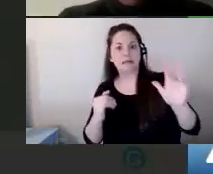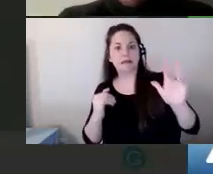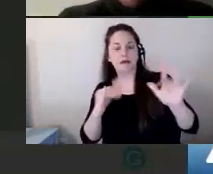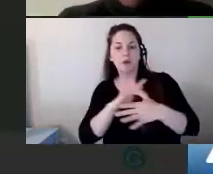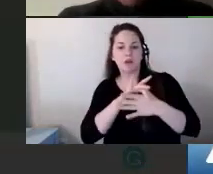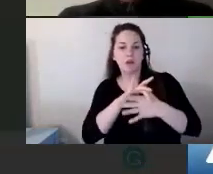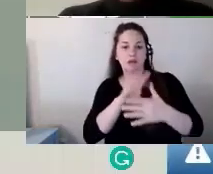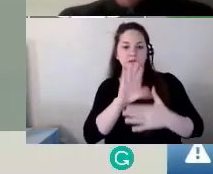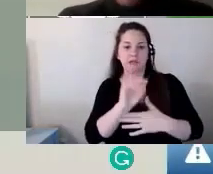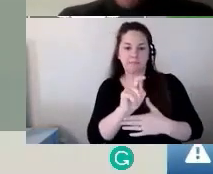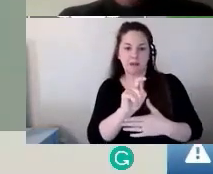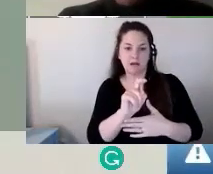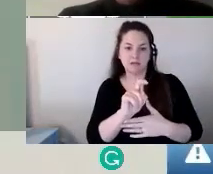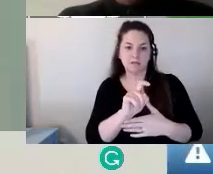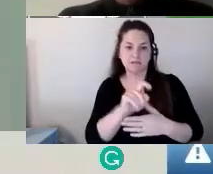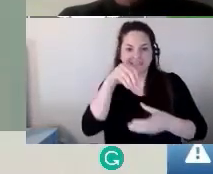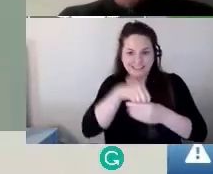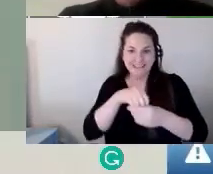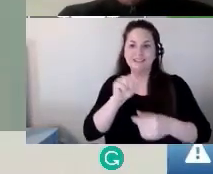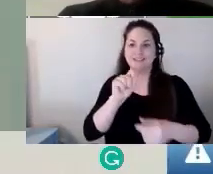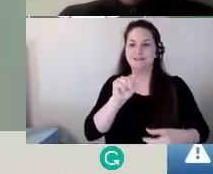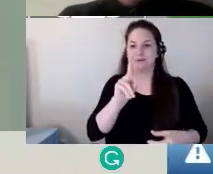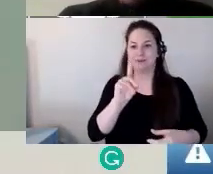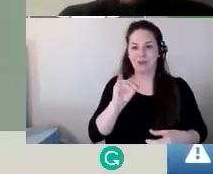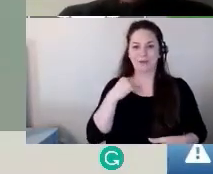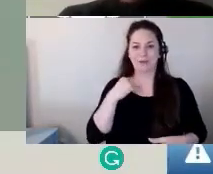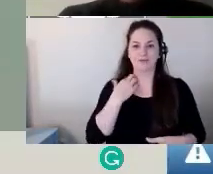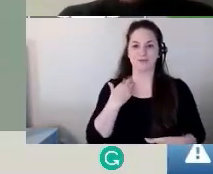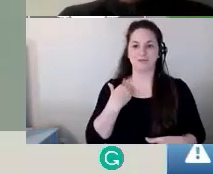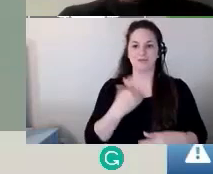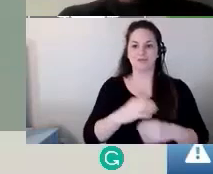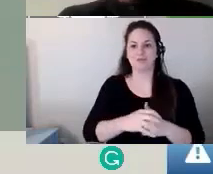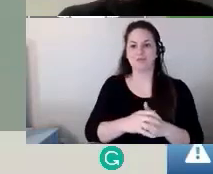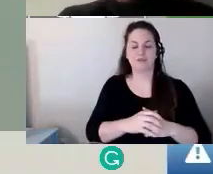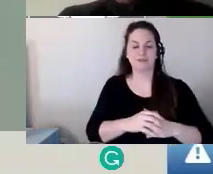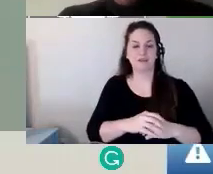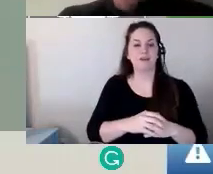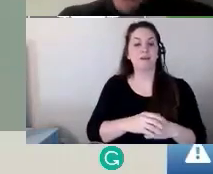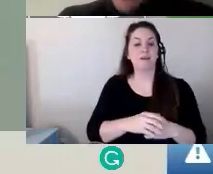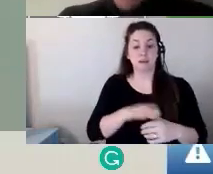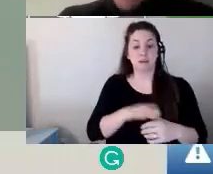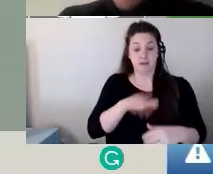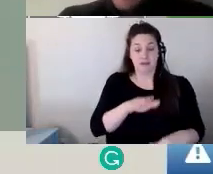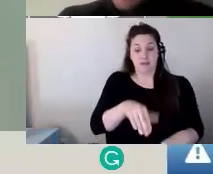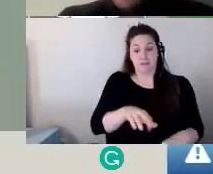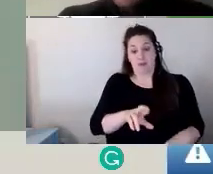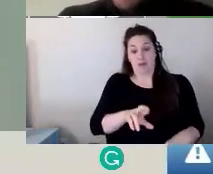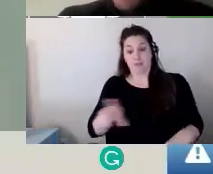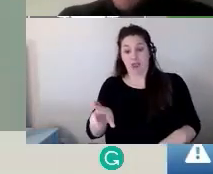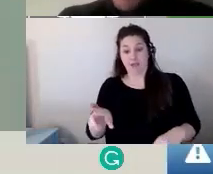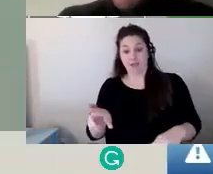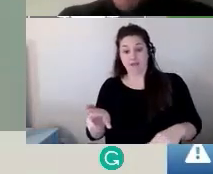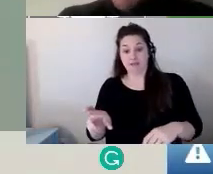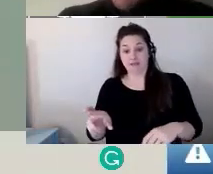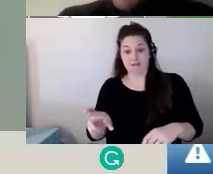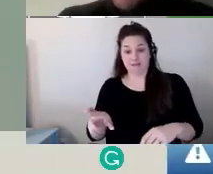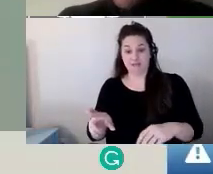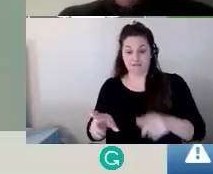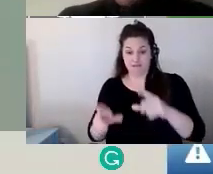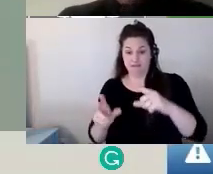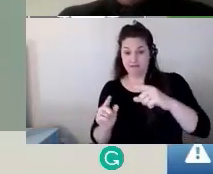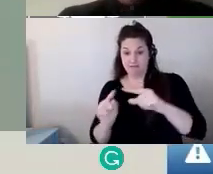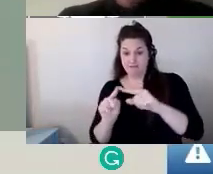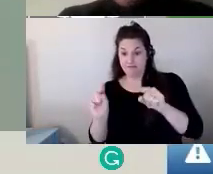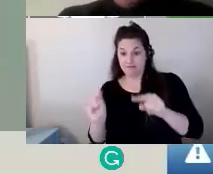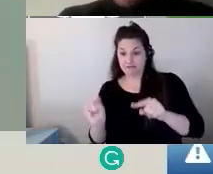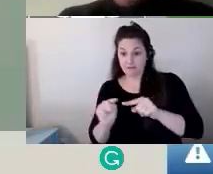box within the studio. Now, the bottom right-hand content box, we